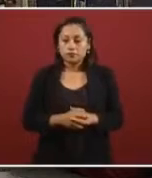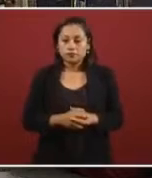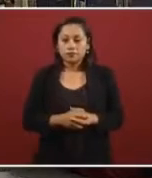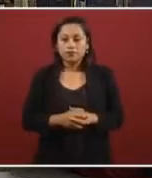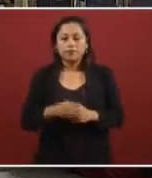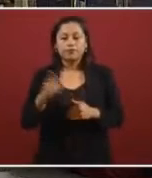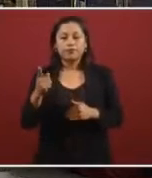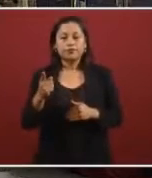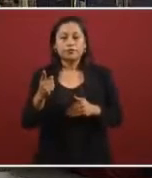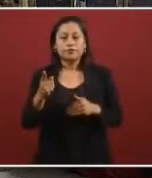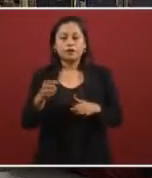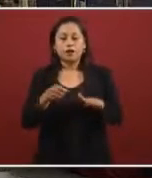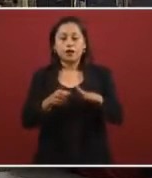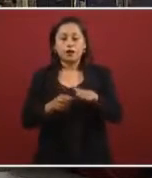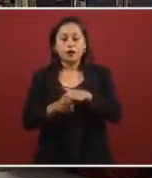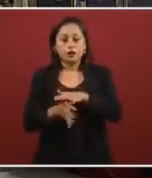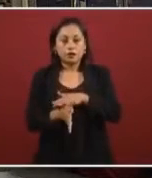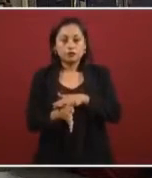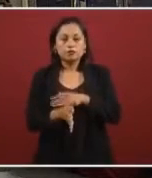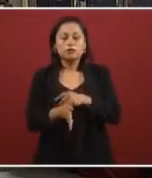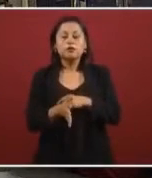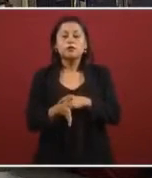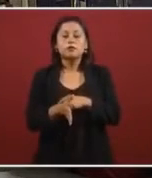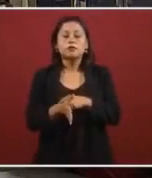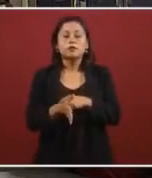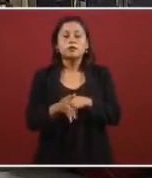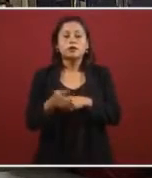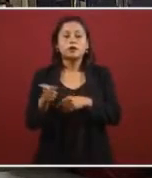what about the case los autores